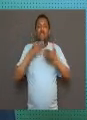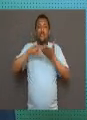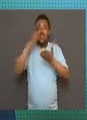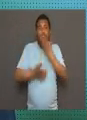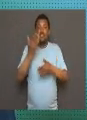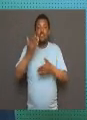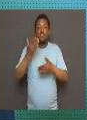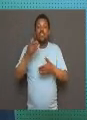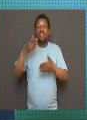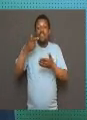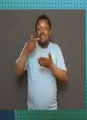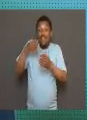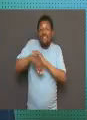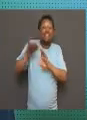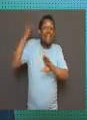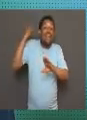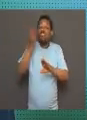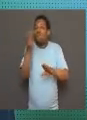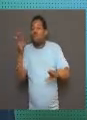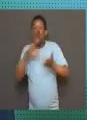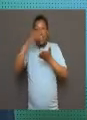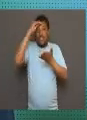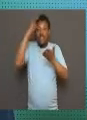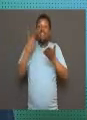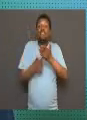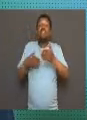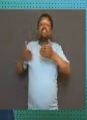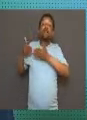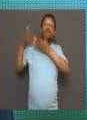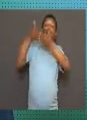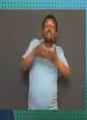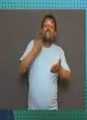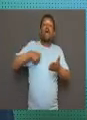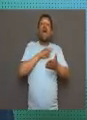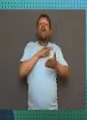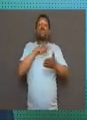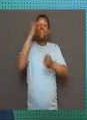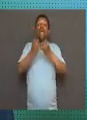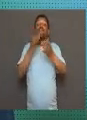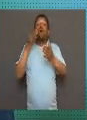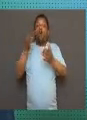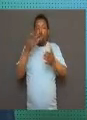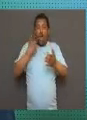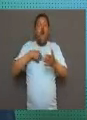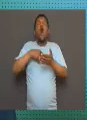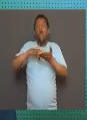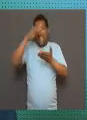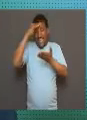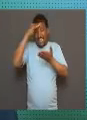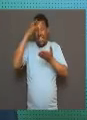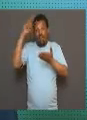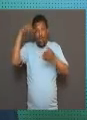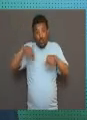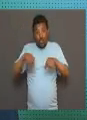discussed in the last few lessons. This brings us to the end of our learning for